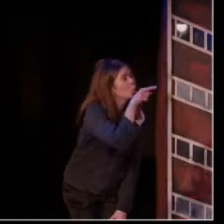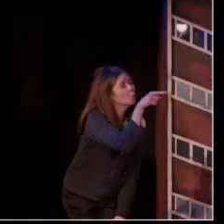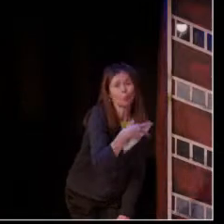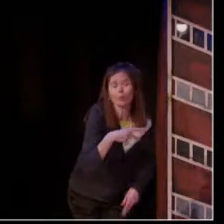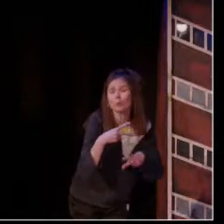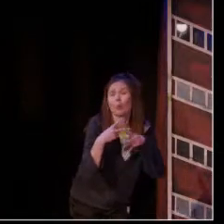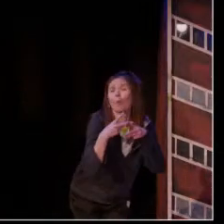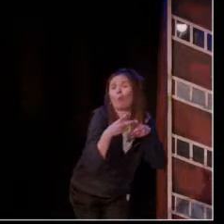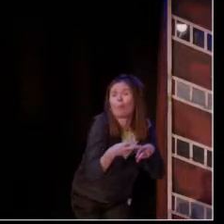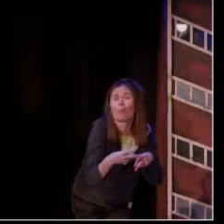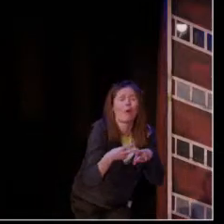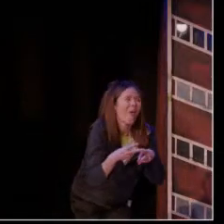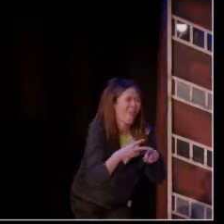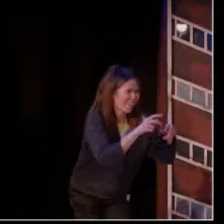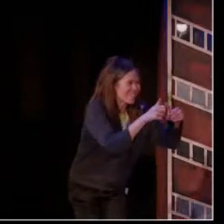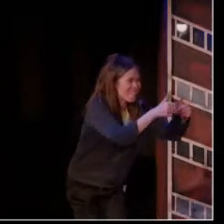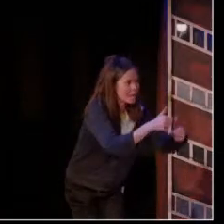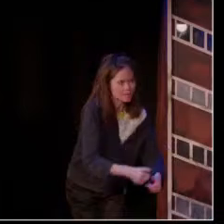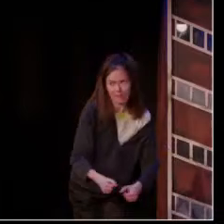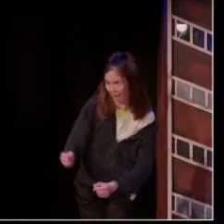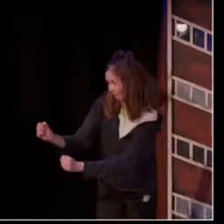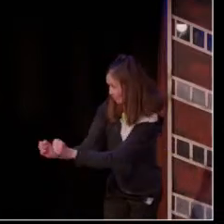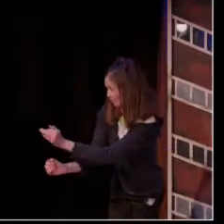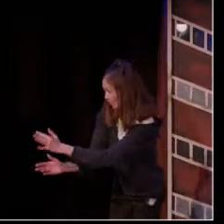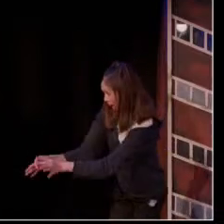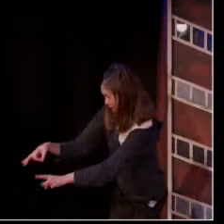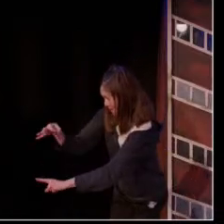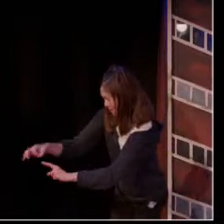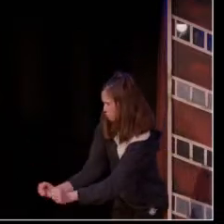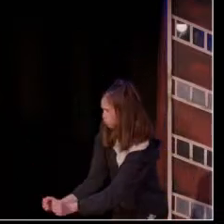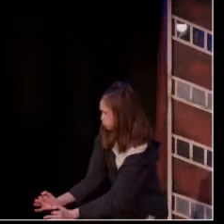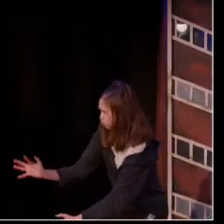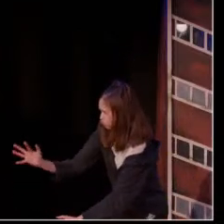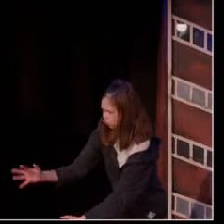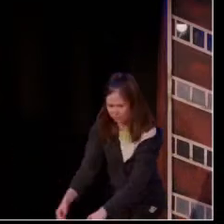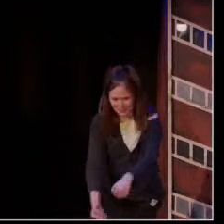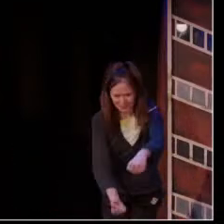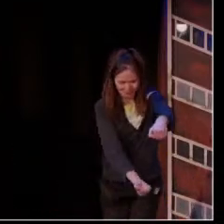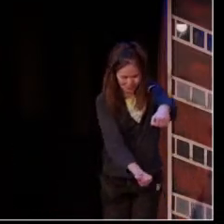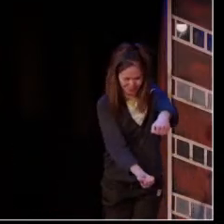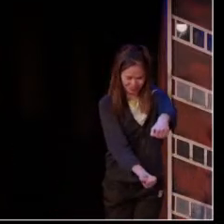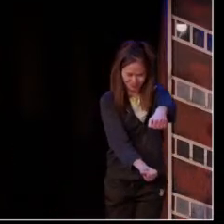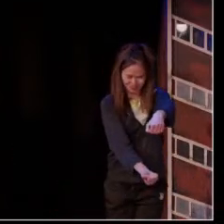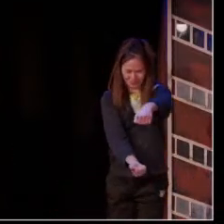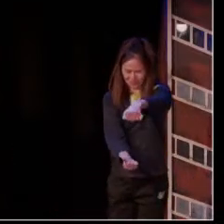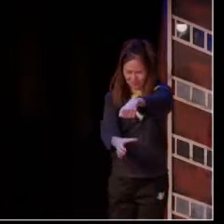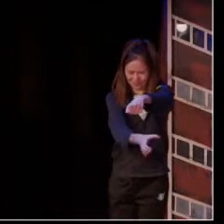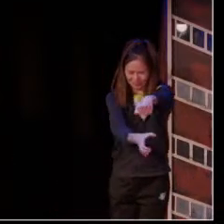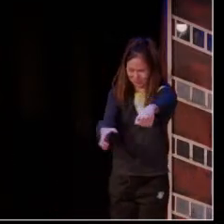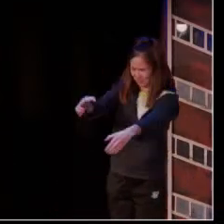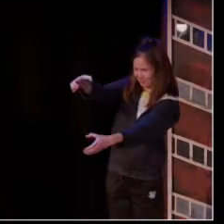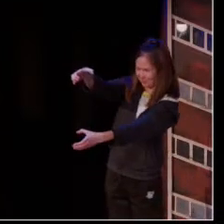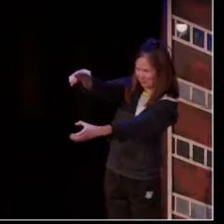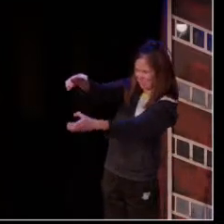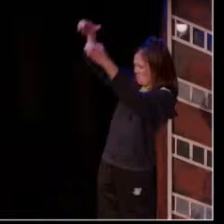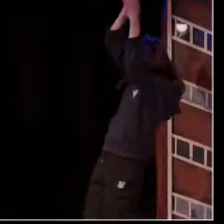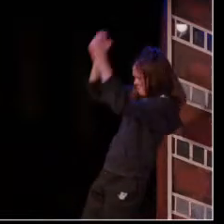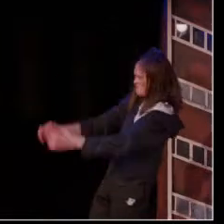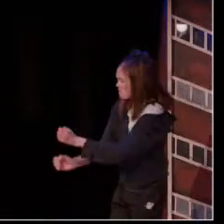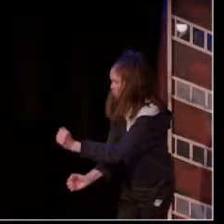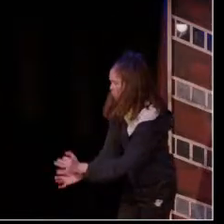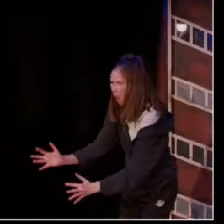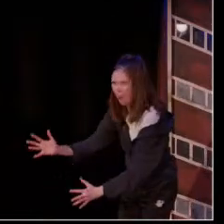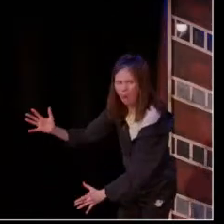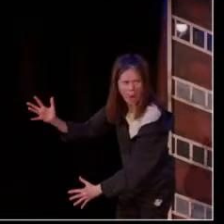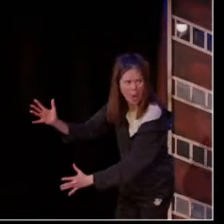and have it consumed with fire. You, and only you, shall perform this task, and bring me word within the hour that it's done, and